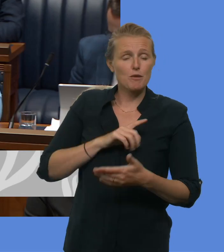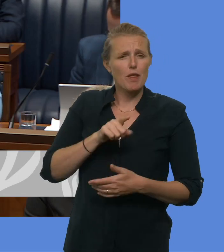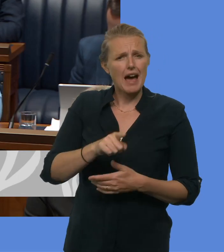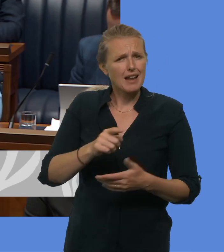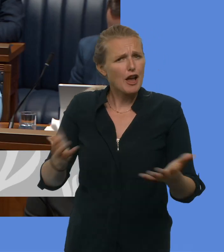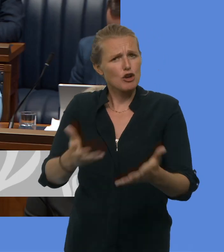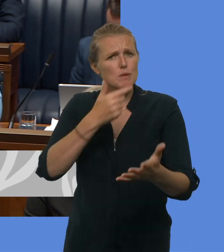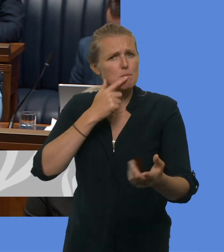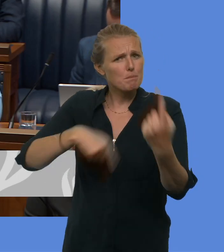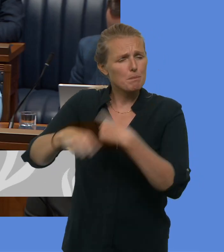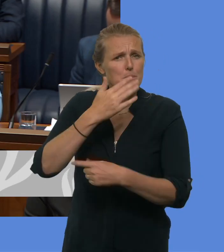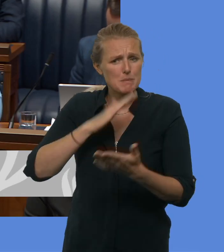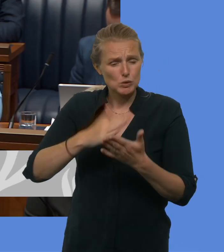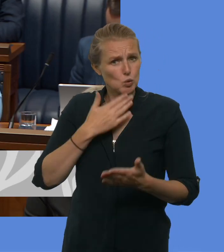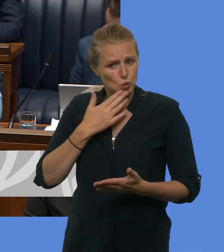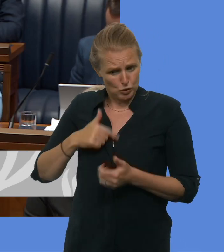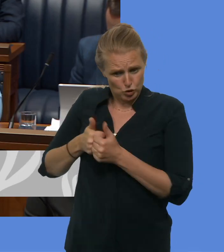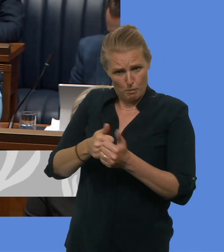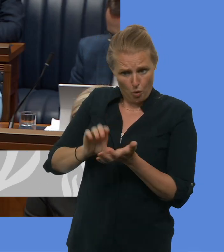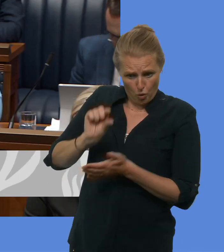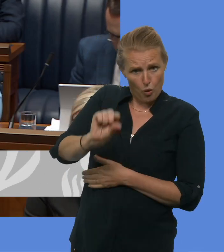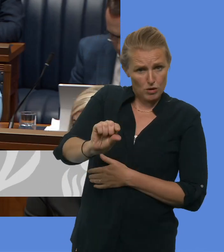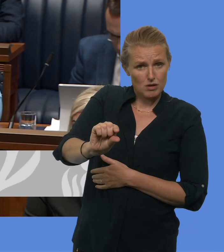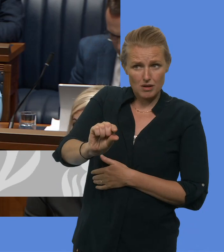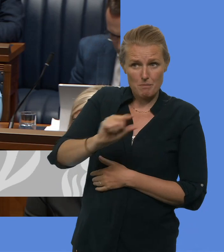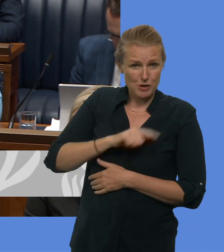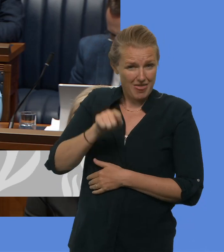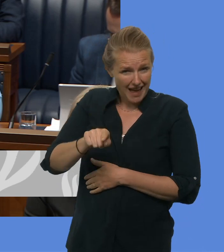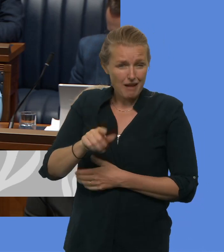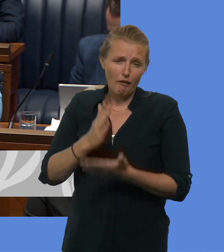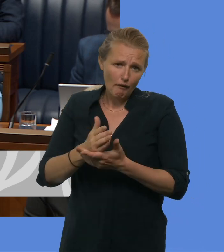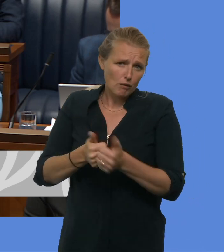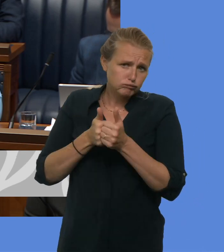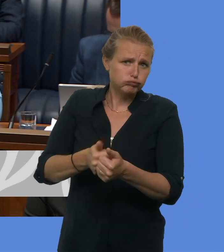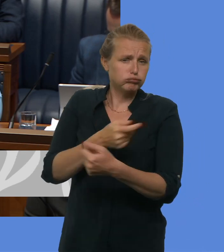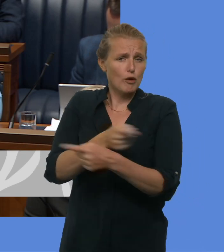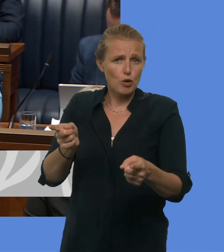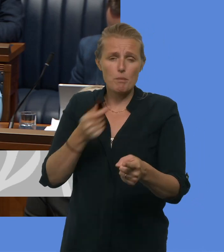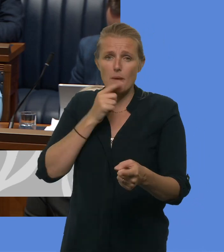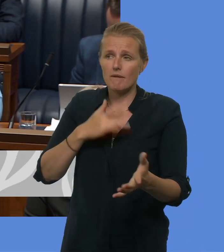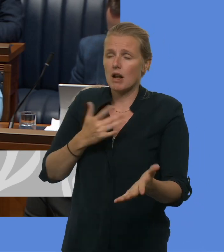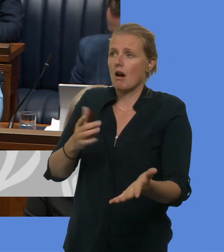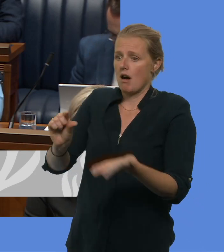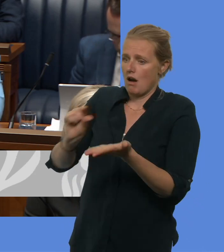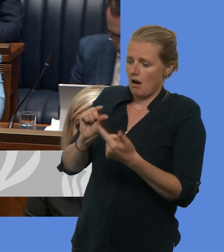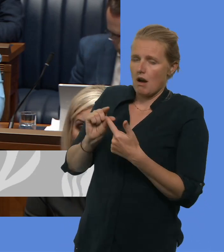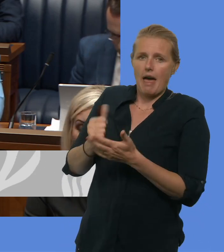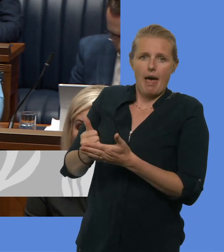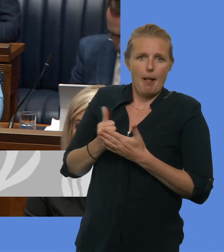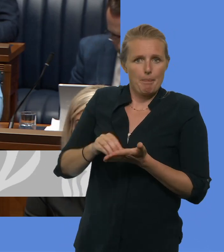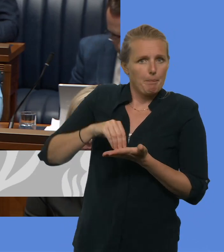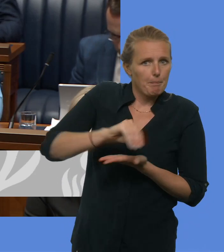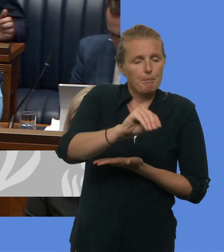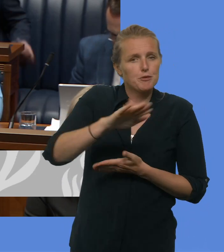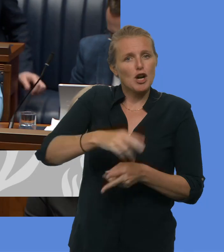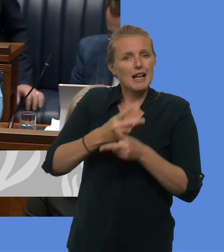to avail of this support because it is making a real and meaningful impact in meeting childcare costs, and that